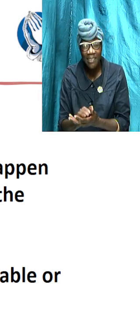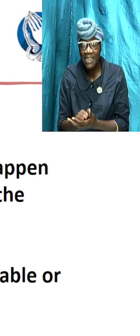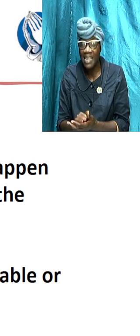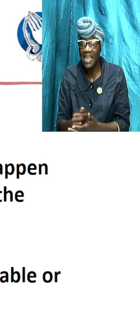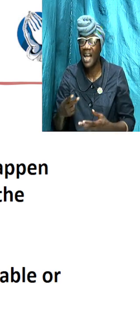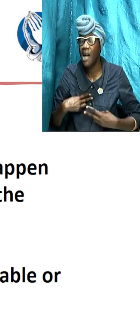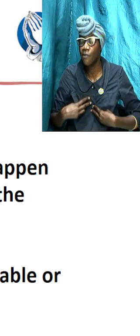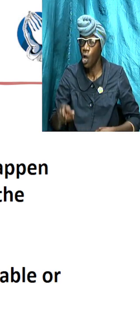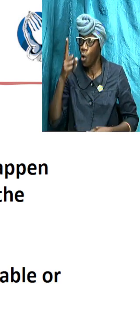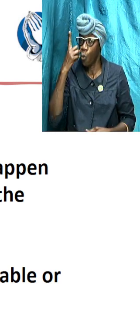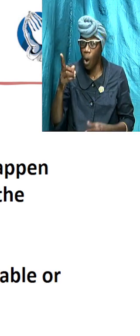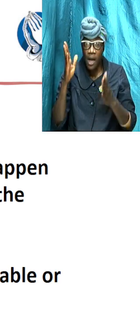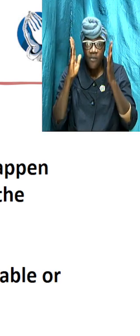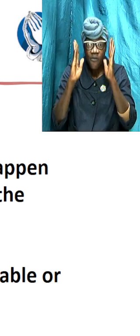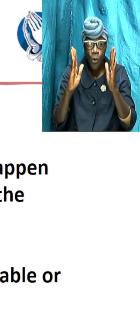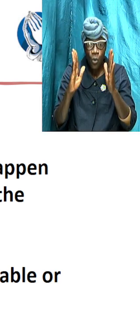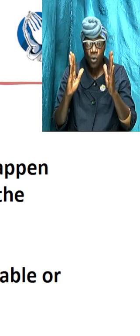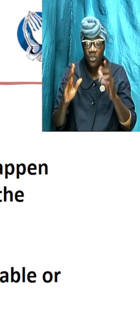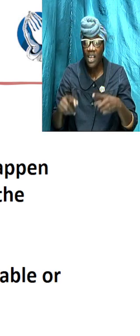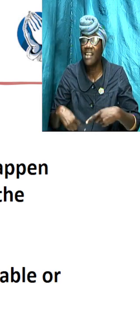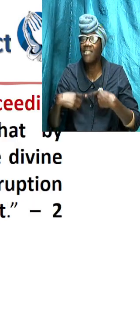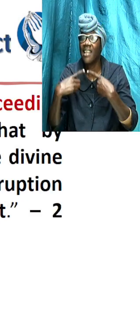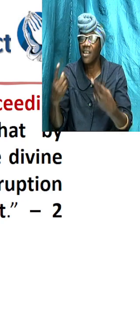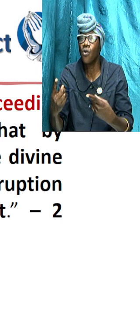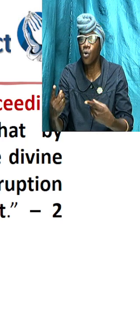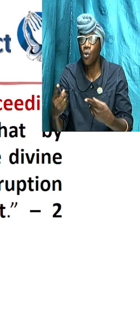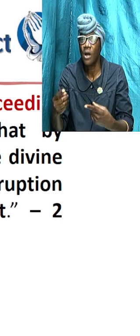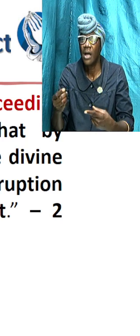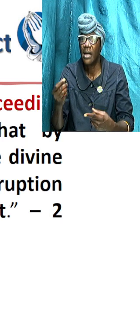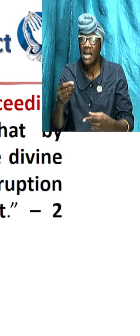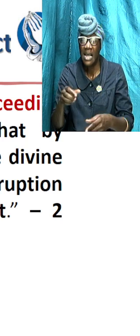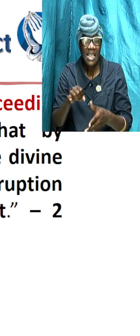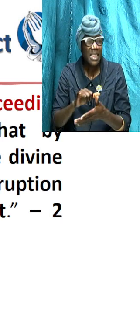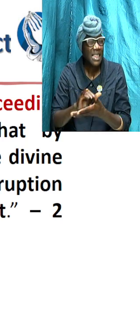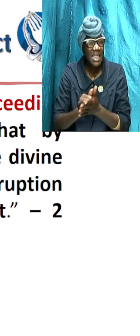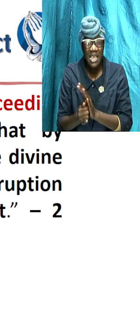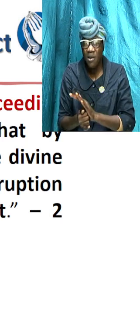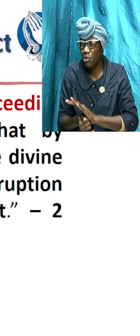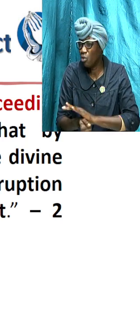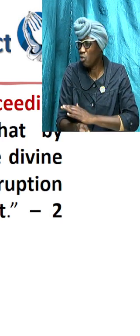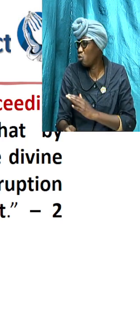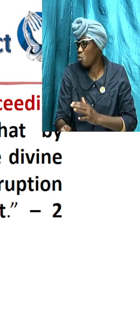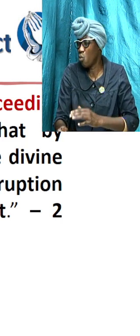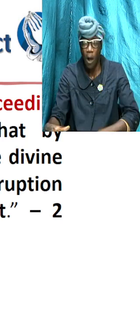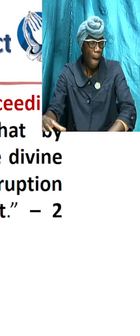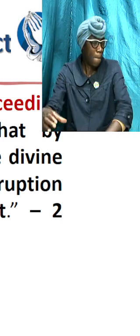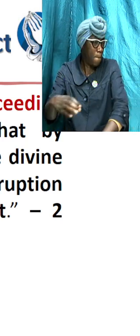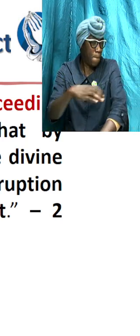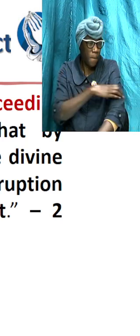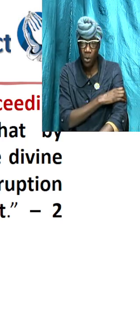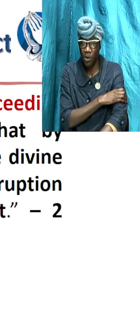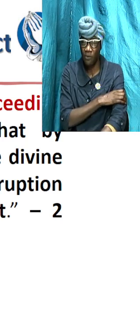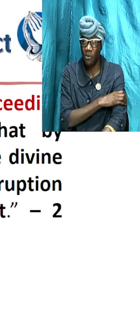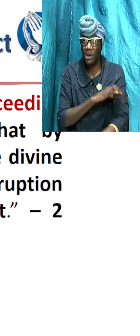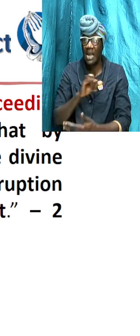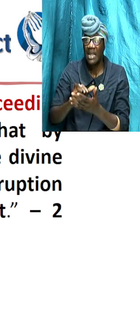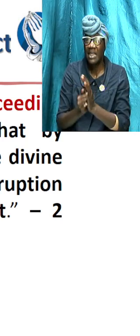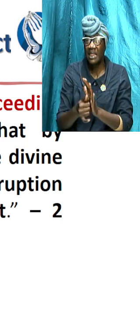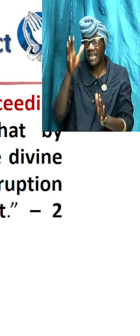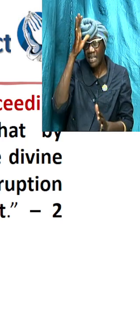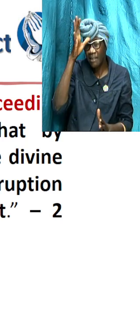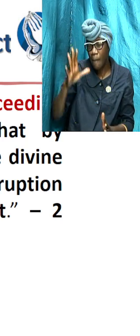one focus as they go along. No wonder they were so powerful, because these men lived, amen, these men